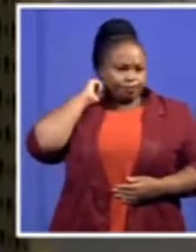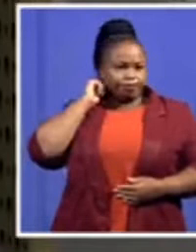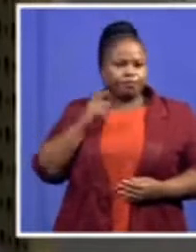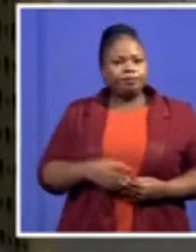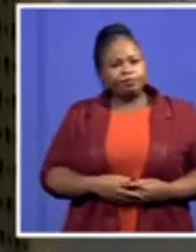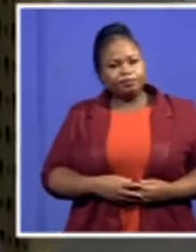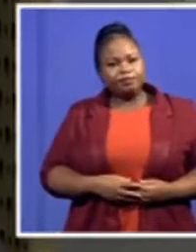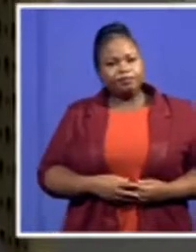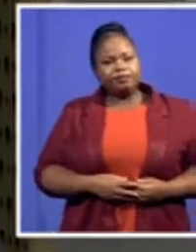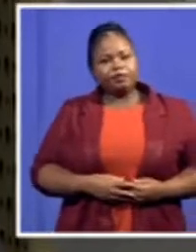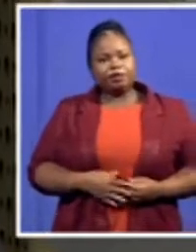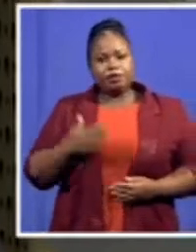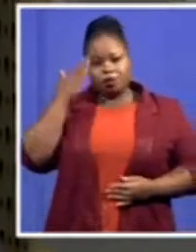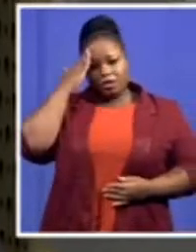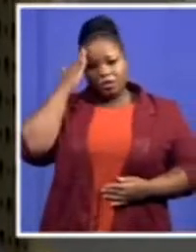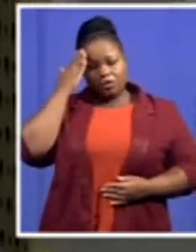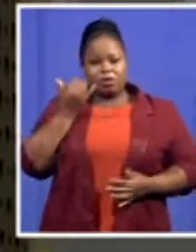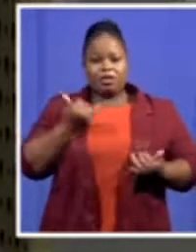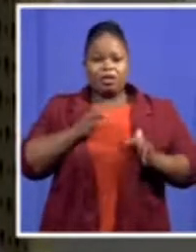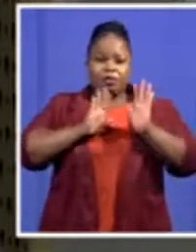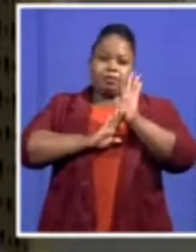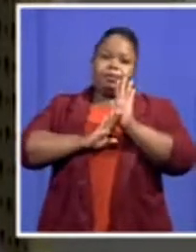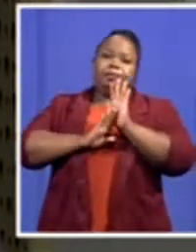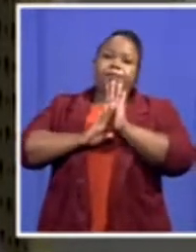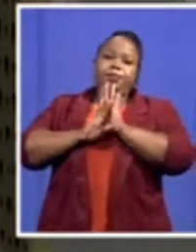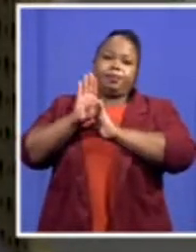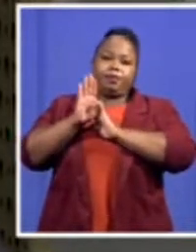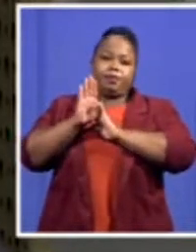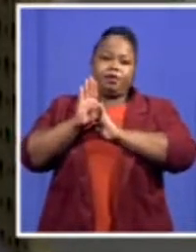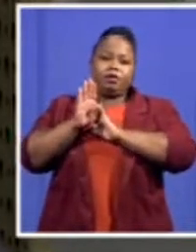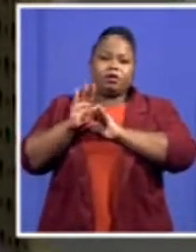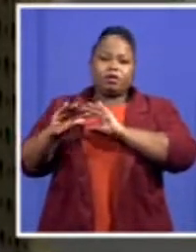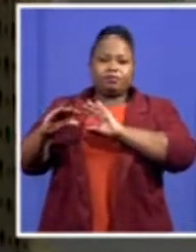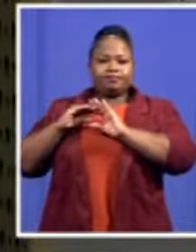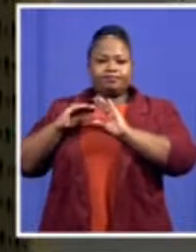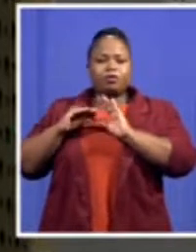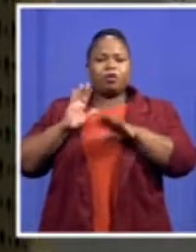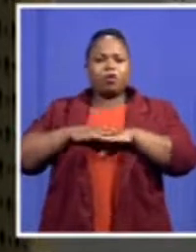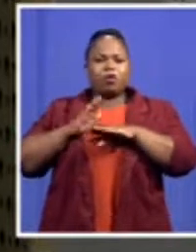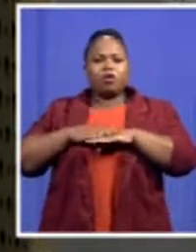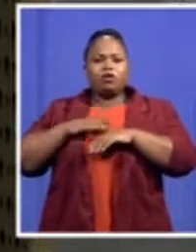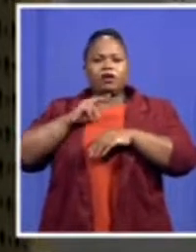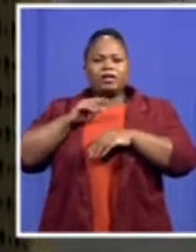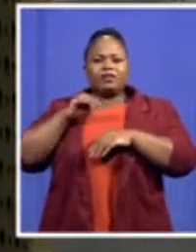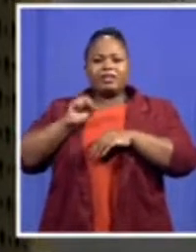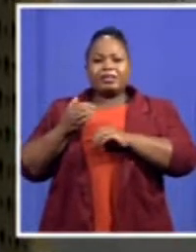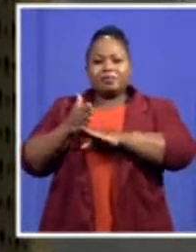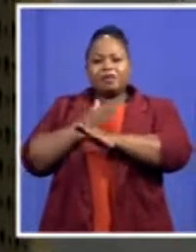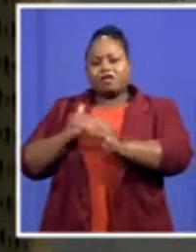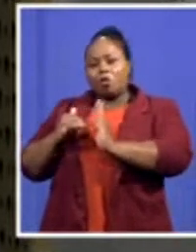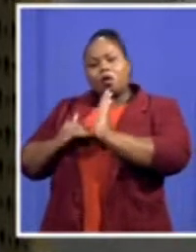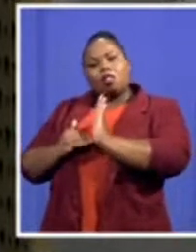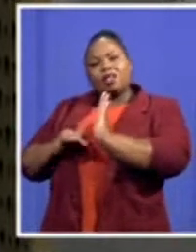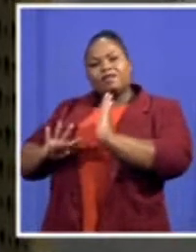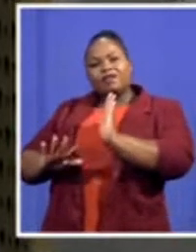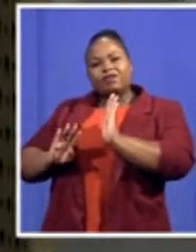phenomenal increase in investing in NSFAS from 5 billion rands in 2018